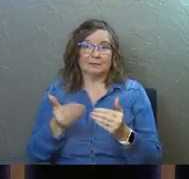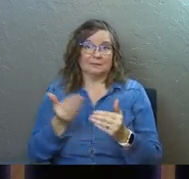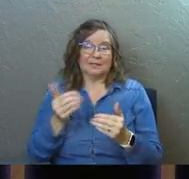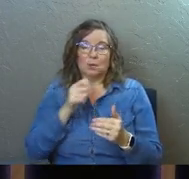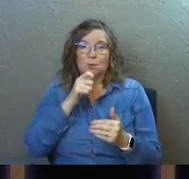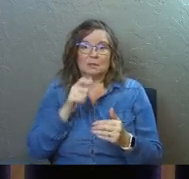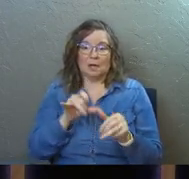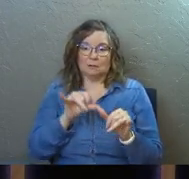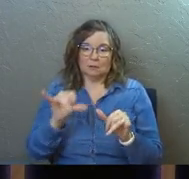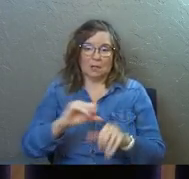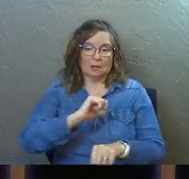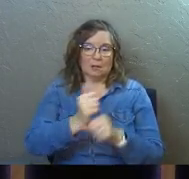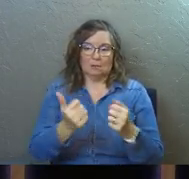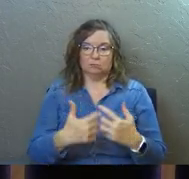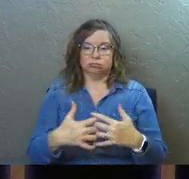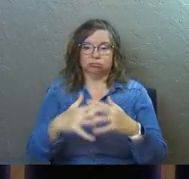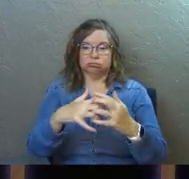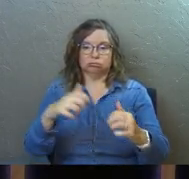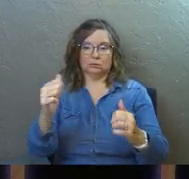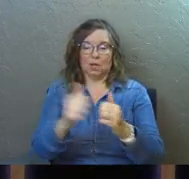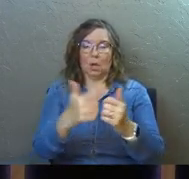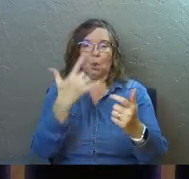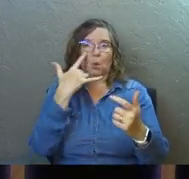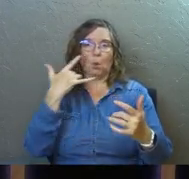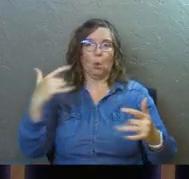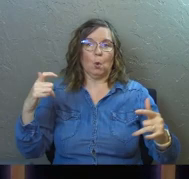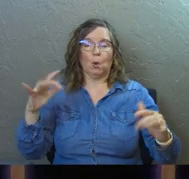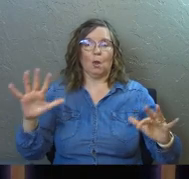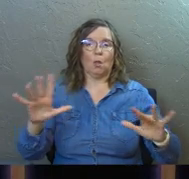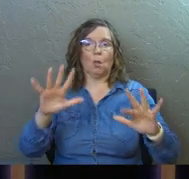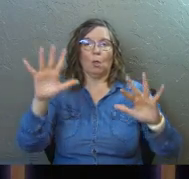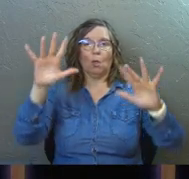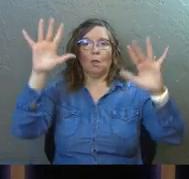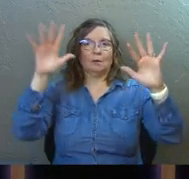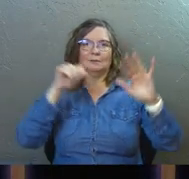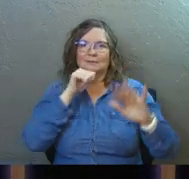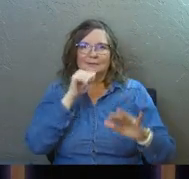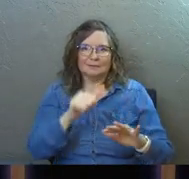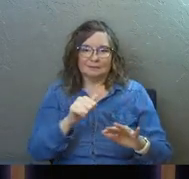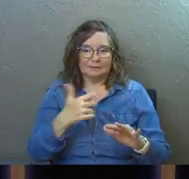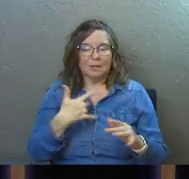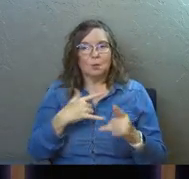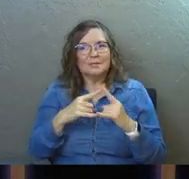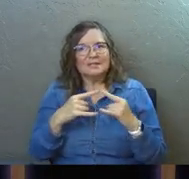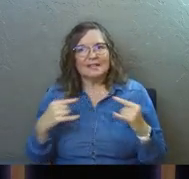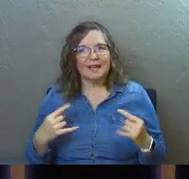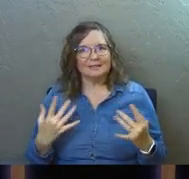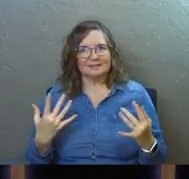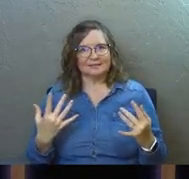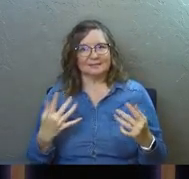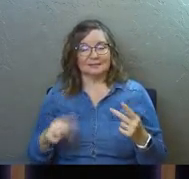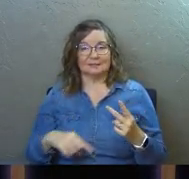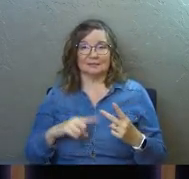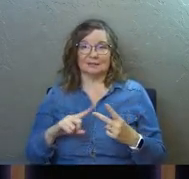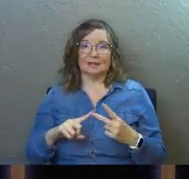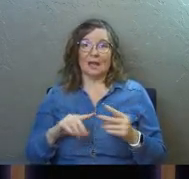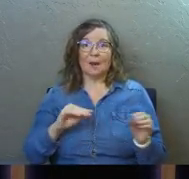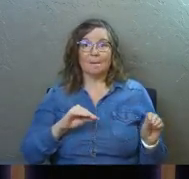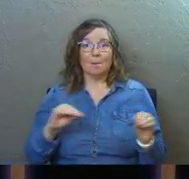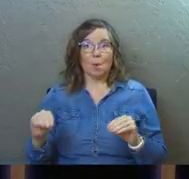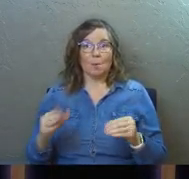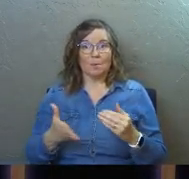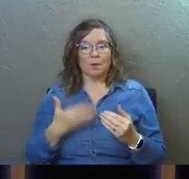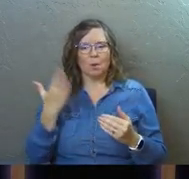Okay, it was not all built of solid gold. It was not this gorgeous thing to look at. It was a tent. But number two is it was